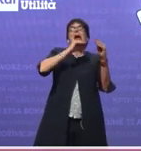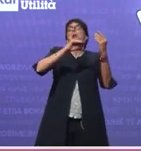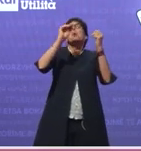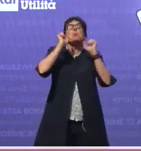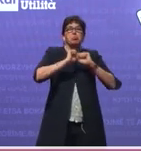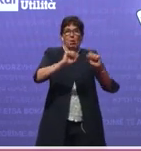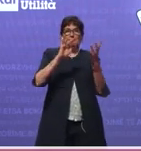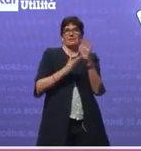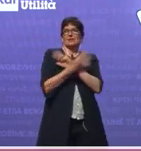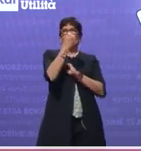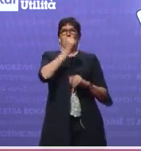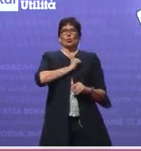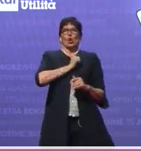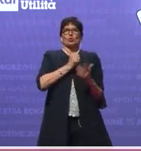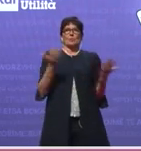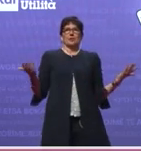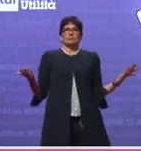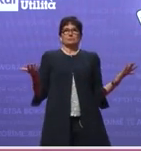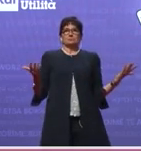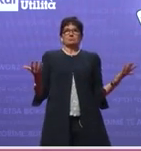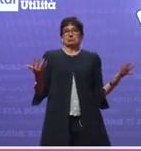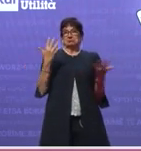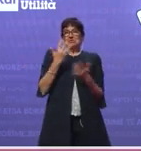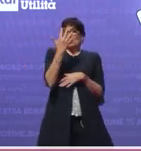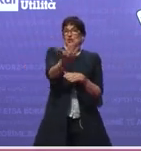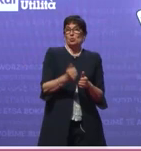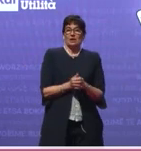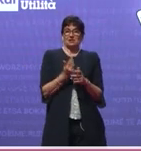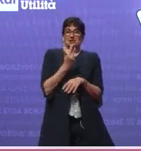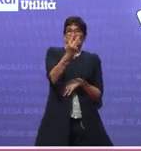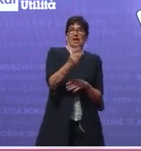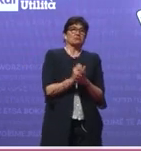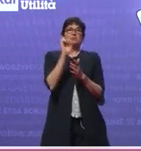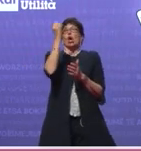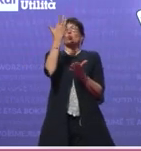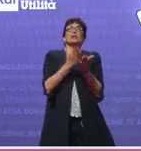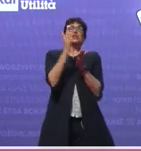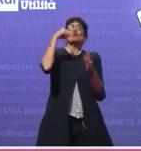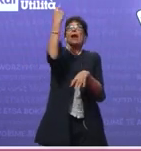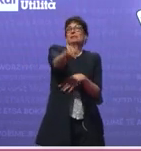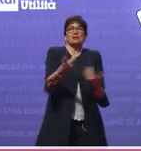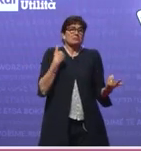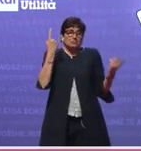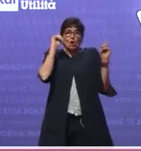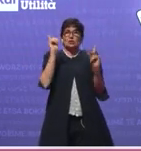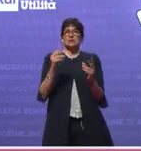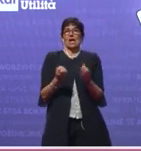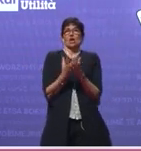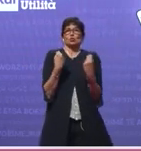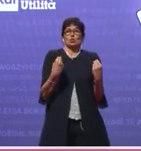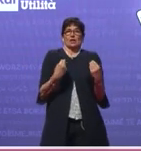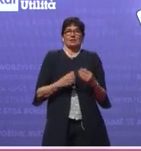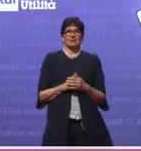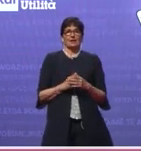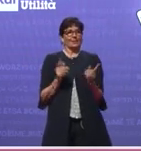happen potentially in 5 years or 3 years. Nobody knows when it will happen, but I believe that it will represent a